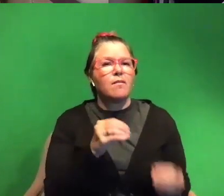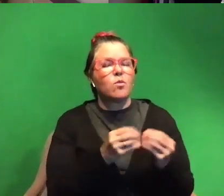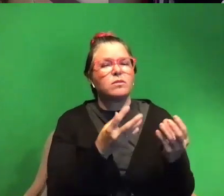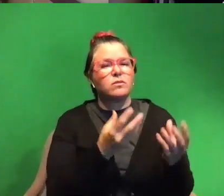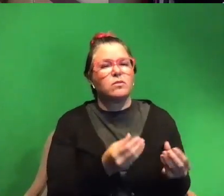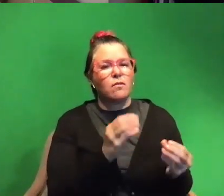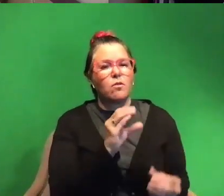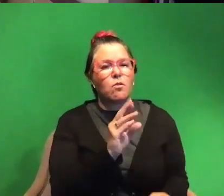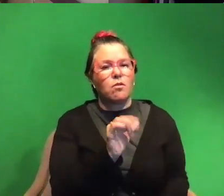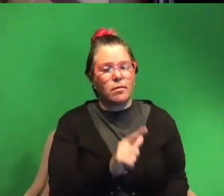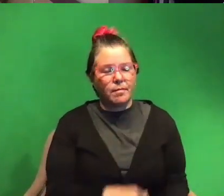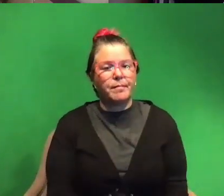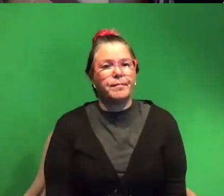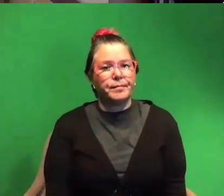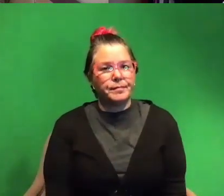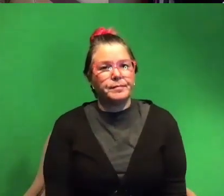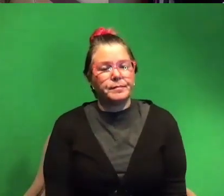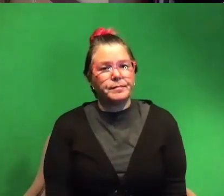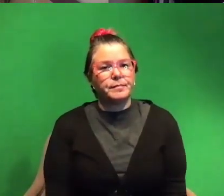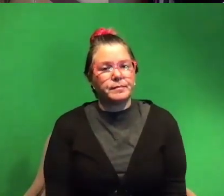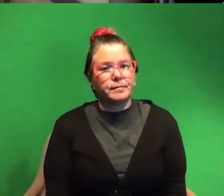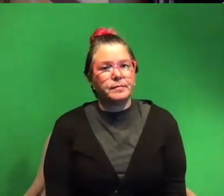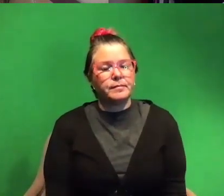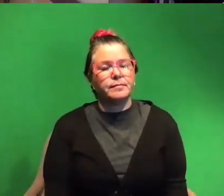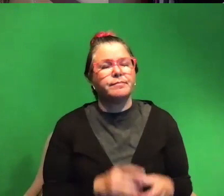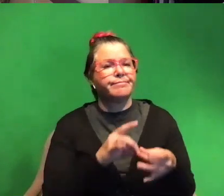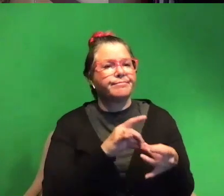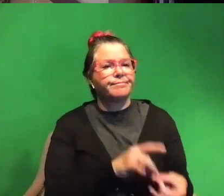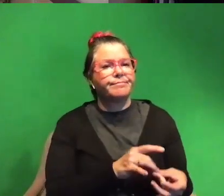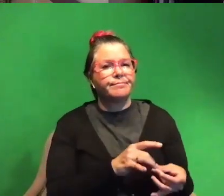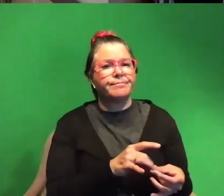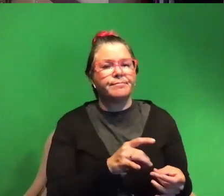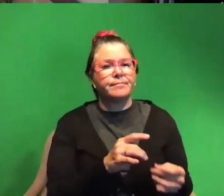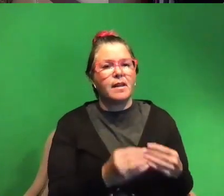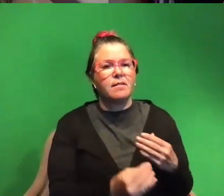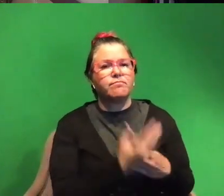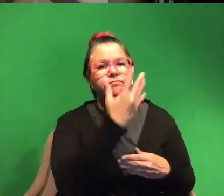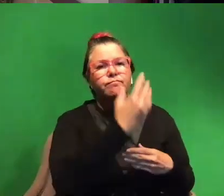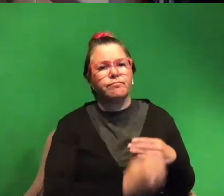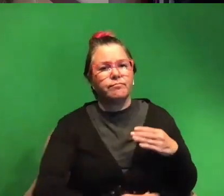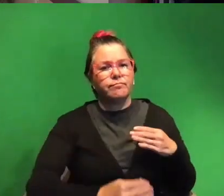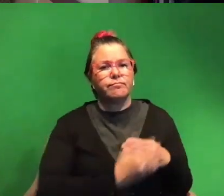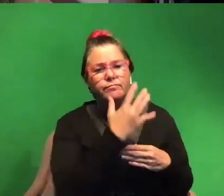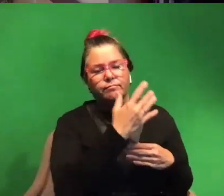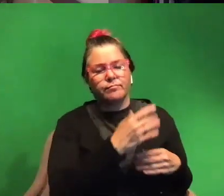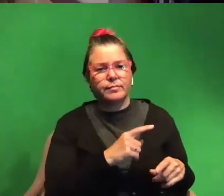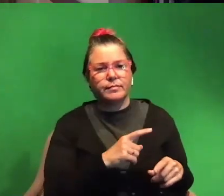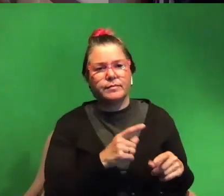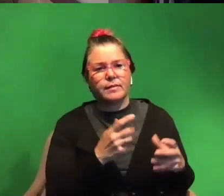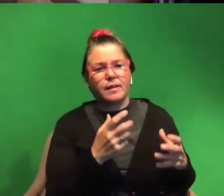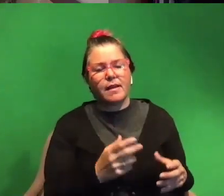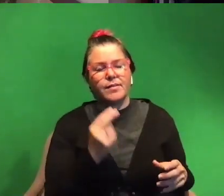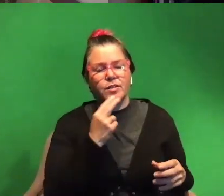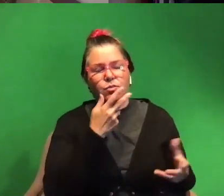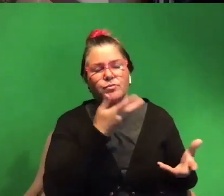corals, just having to do with the upwelling that you guys have, right? A heavy nutrient load